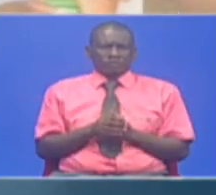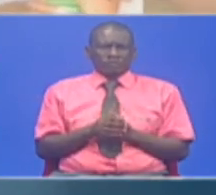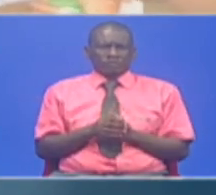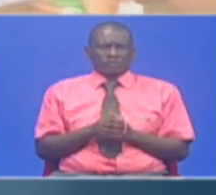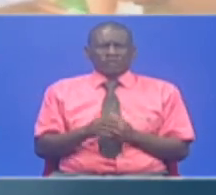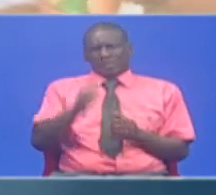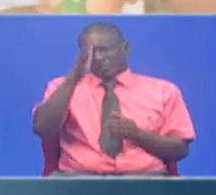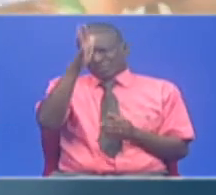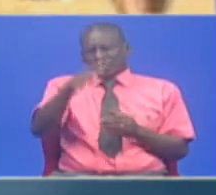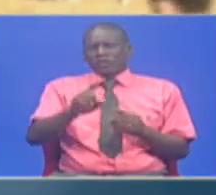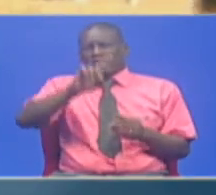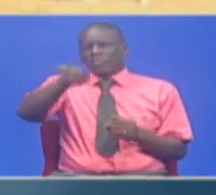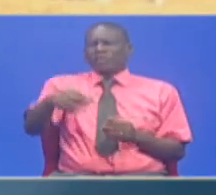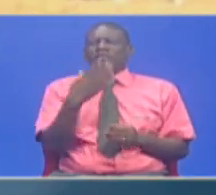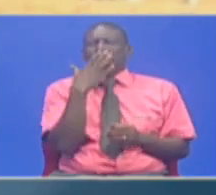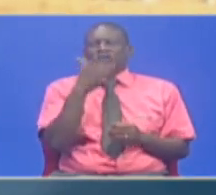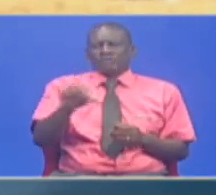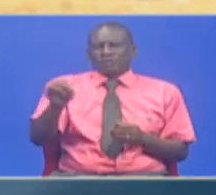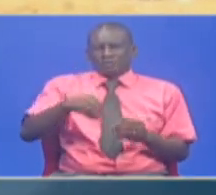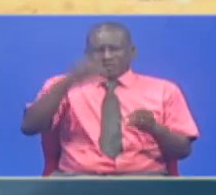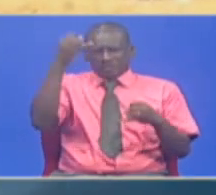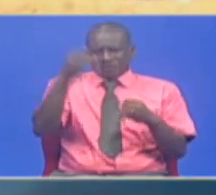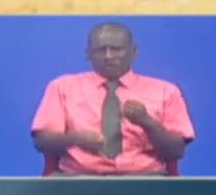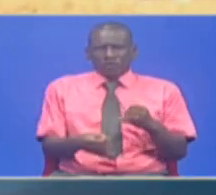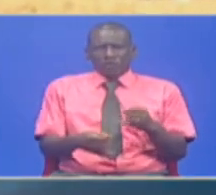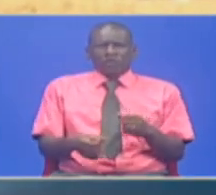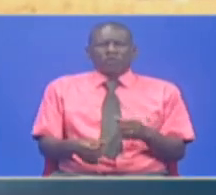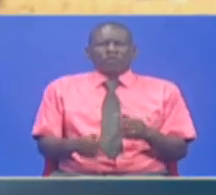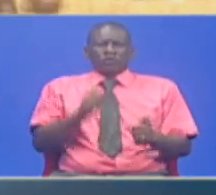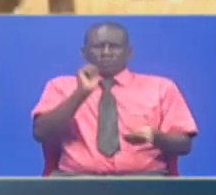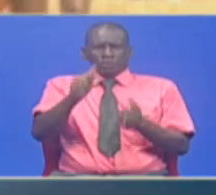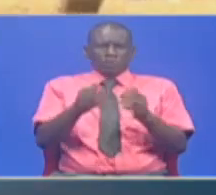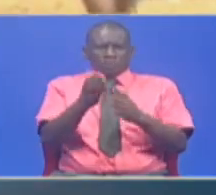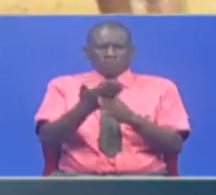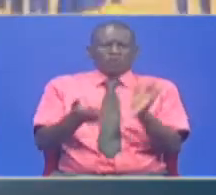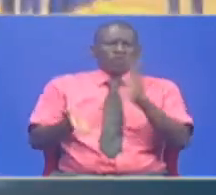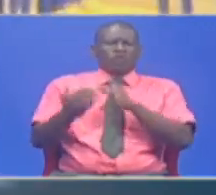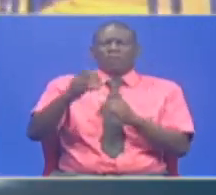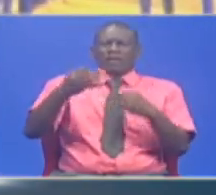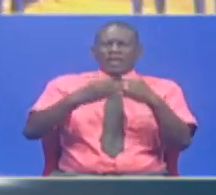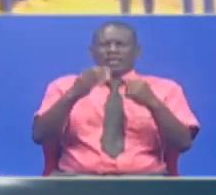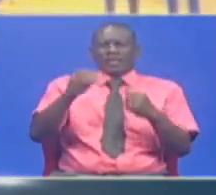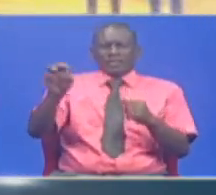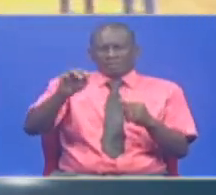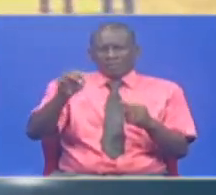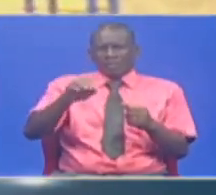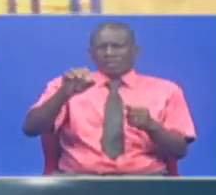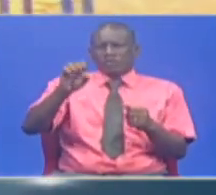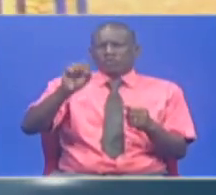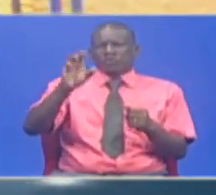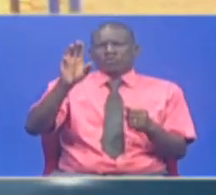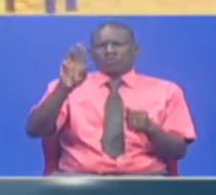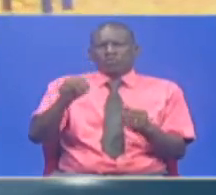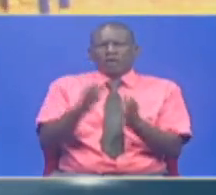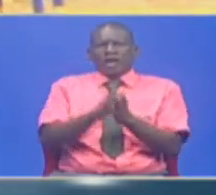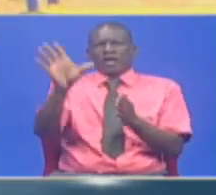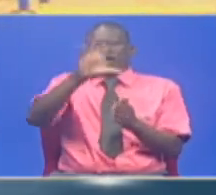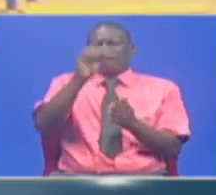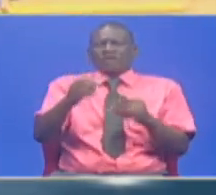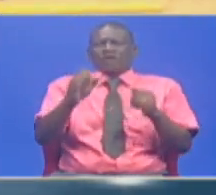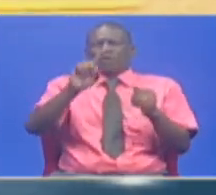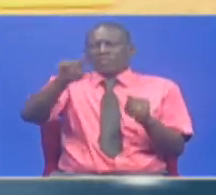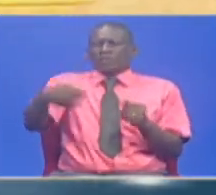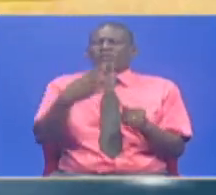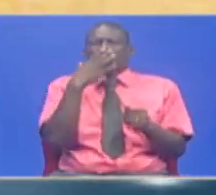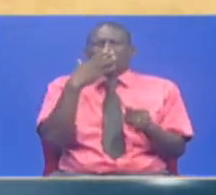Sunday's 1500 meters final is expected to be a thriller between former 800 meters champion Eunice Sum and African 1500 meters champion Kalain